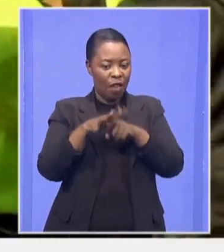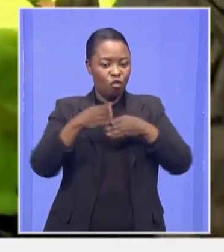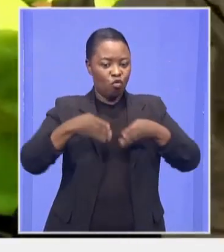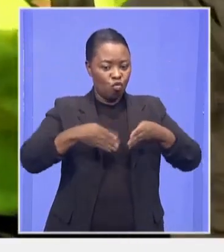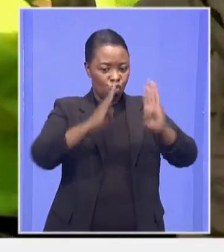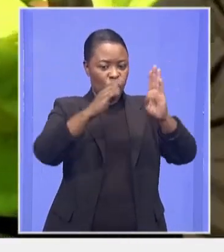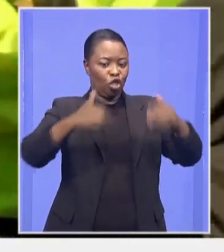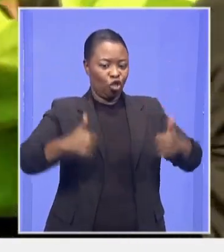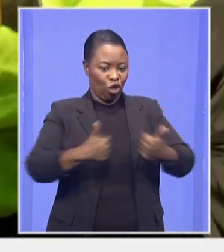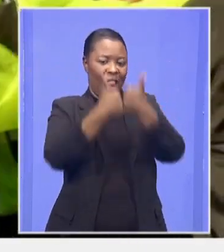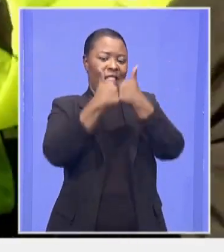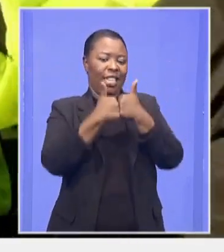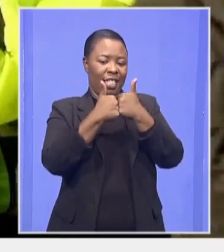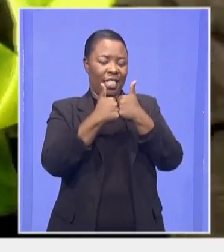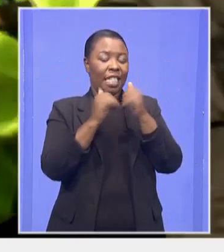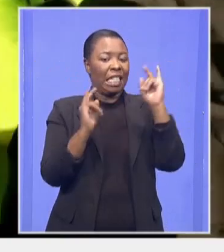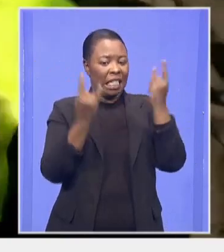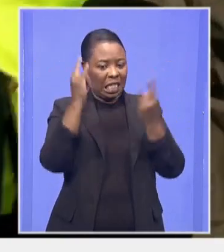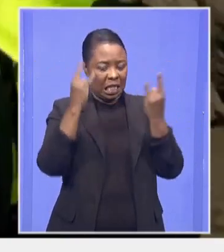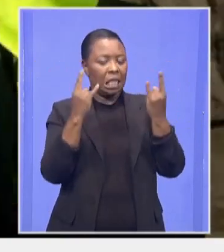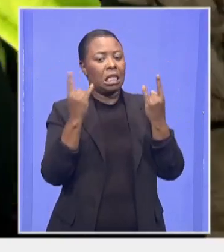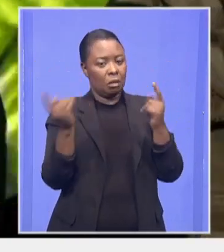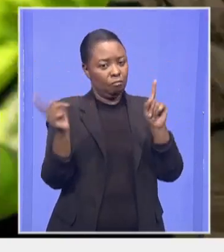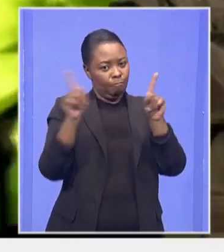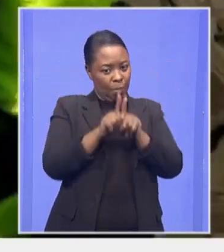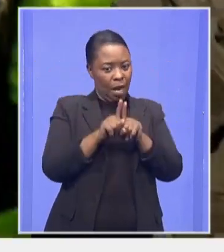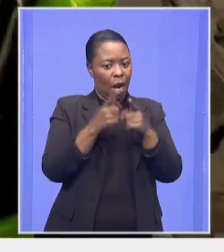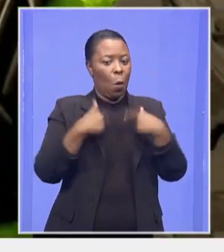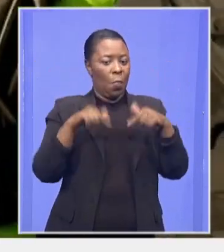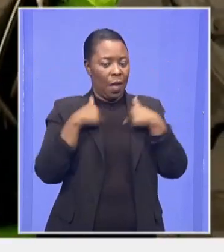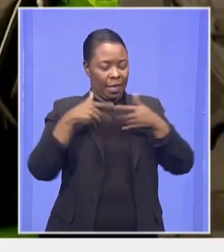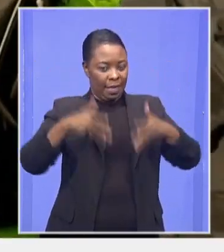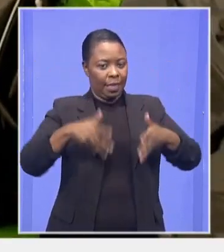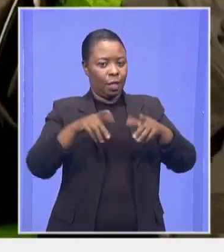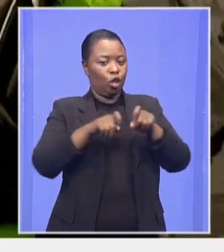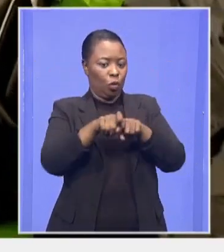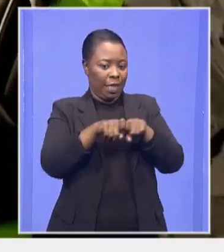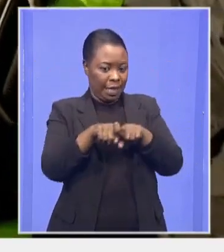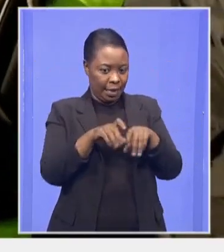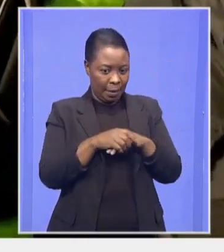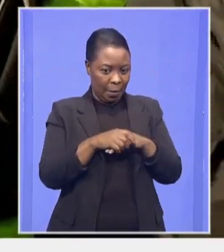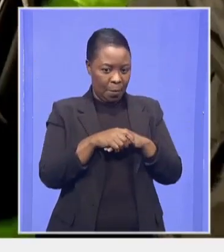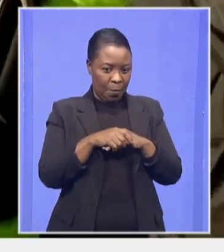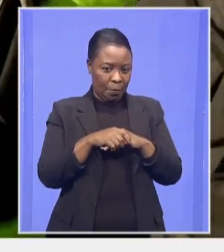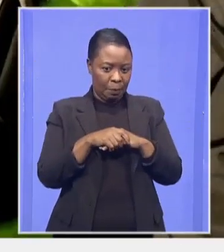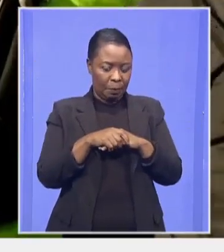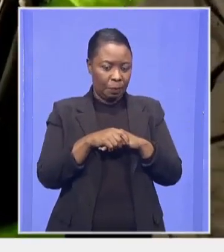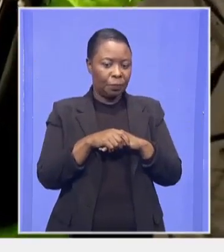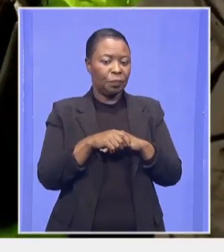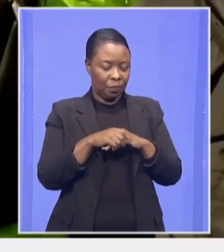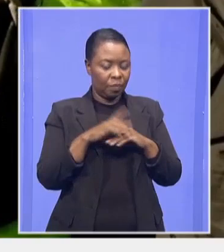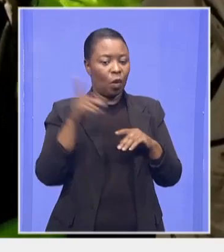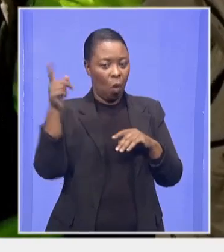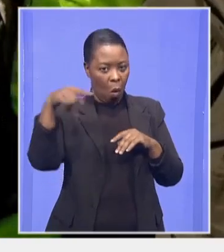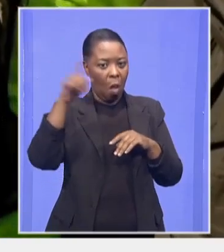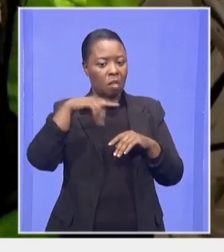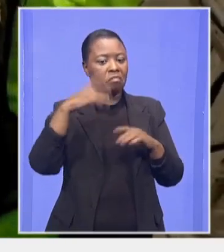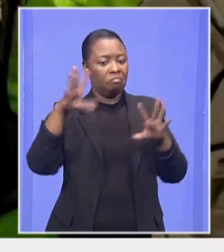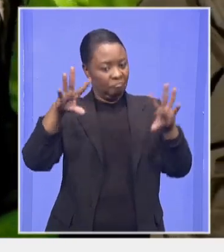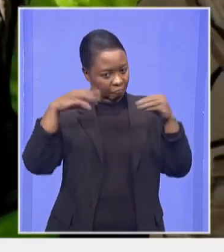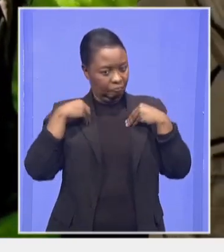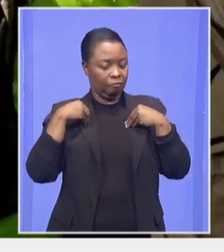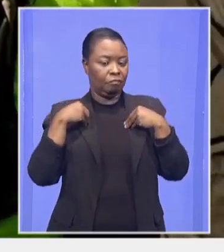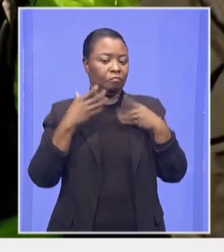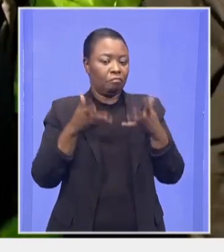the city is very happy to be a partner with us in this race. And they have now recognized it as one of the